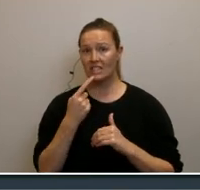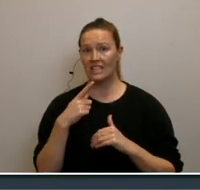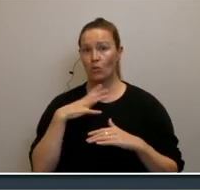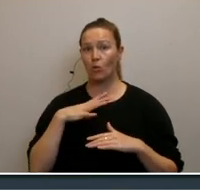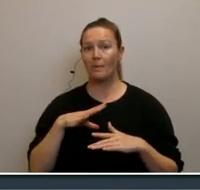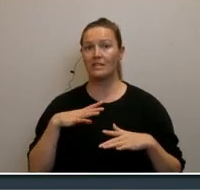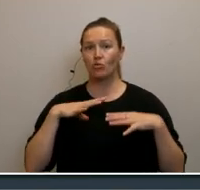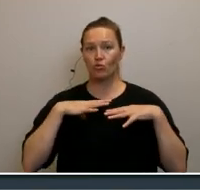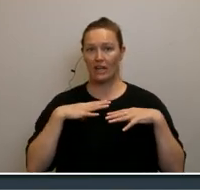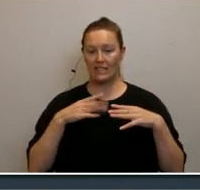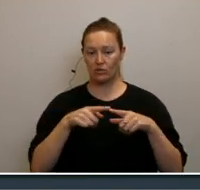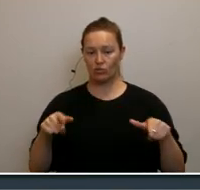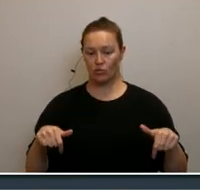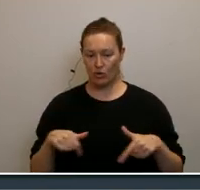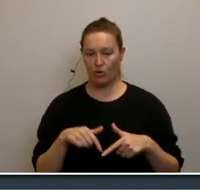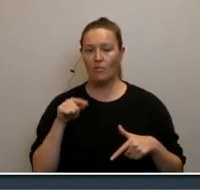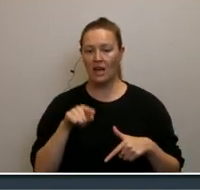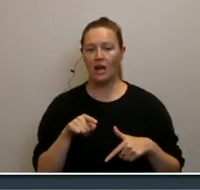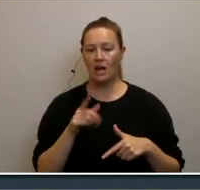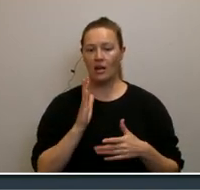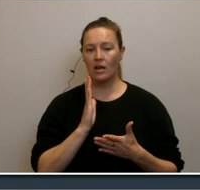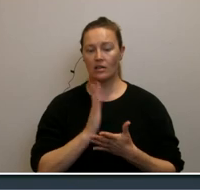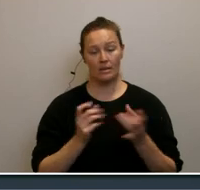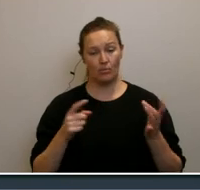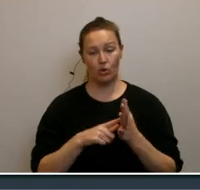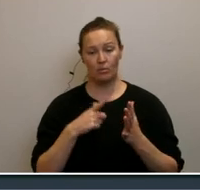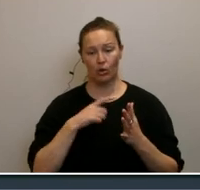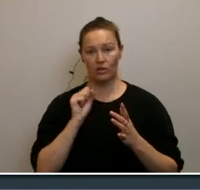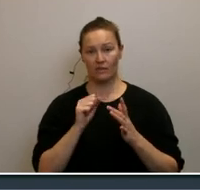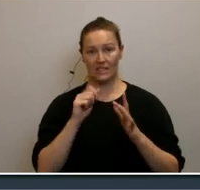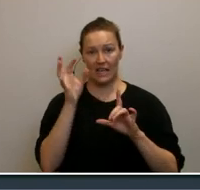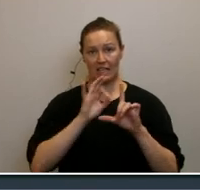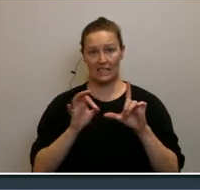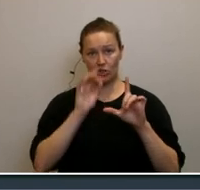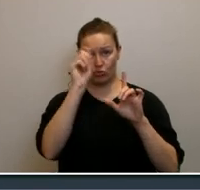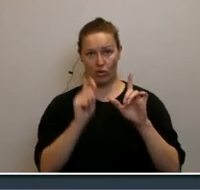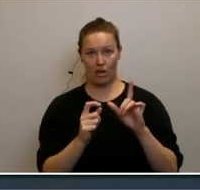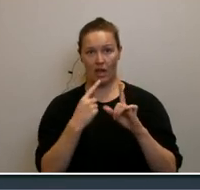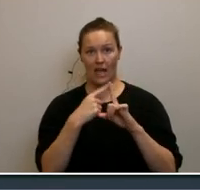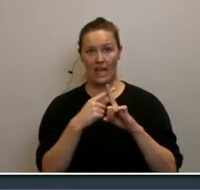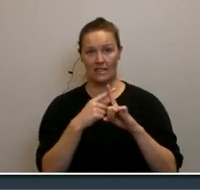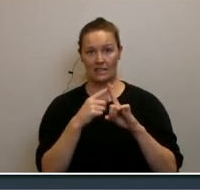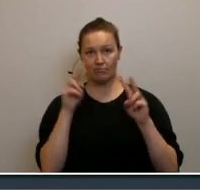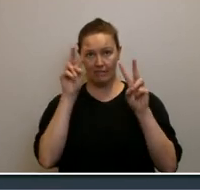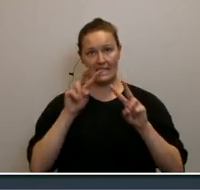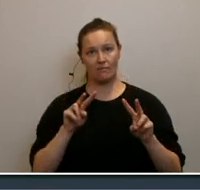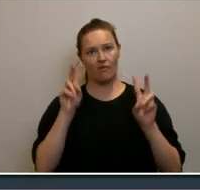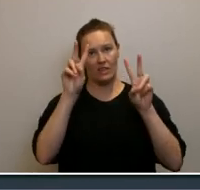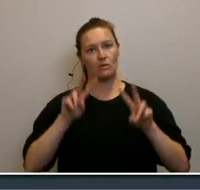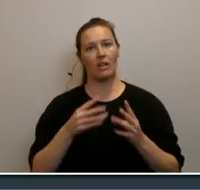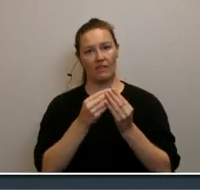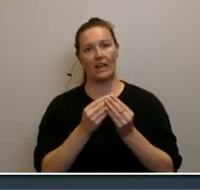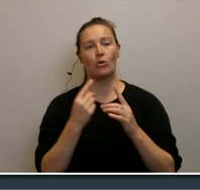Rest is notable not only for its architectural and aesthetic value, but its historical